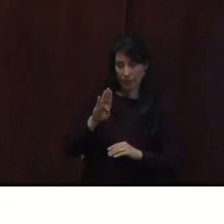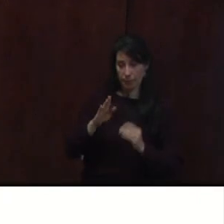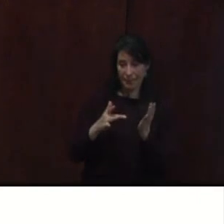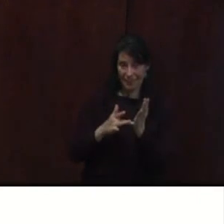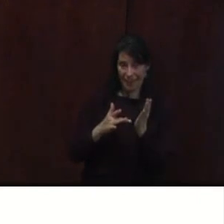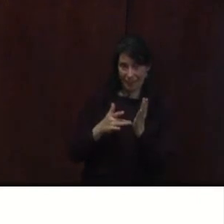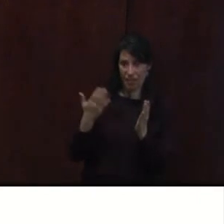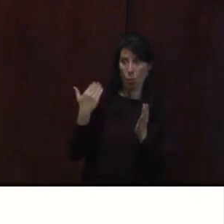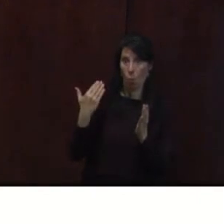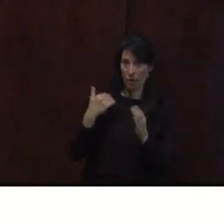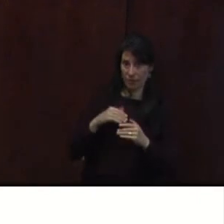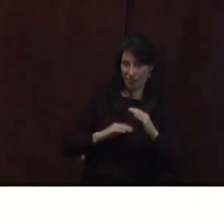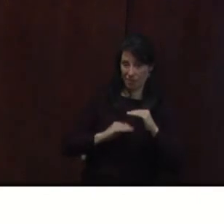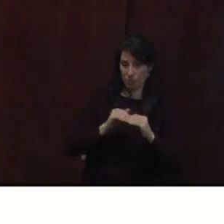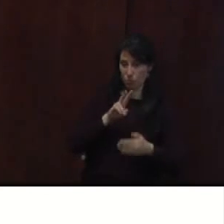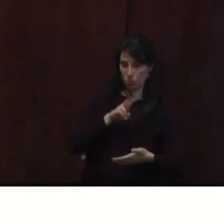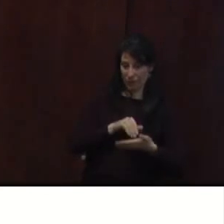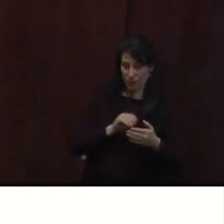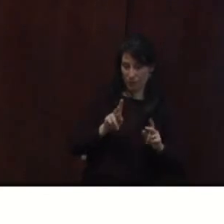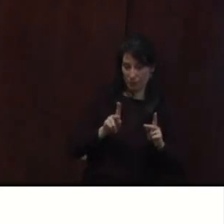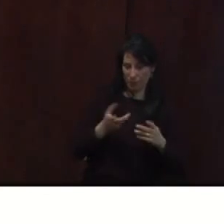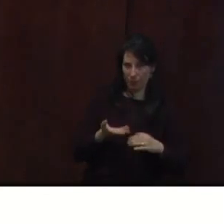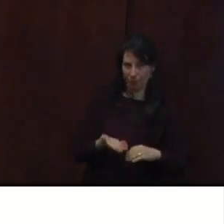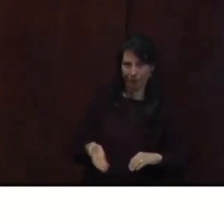there from 2,000 to 4,000.